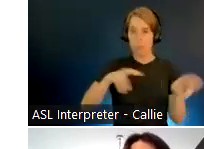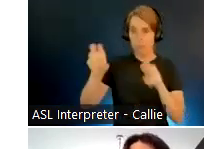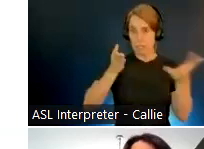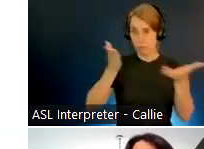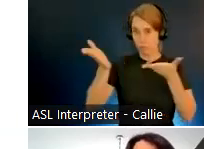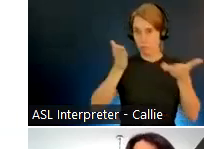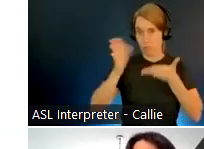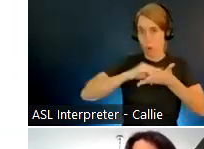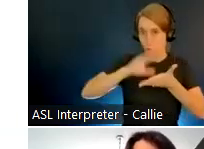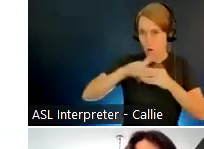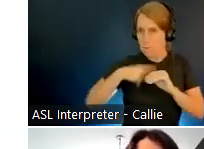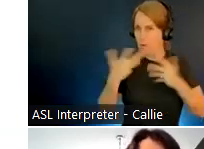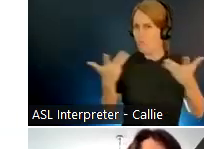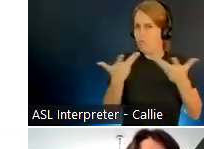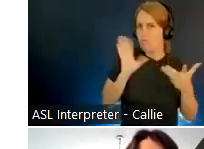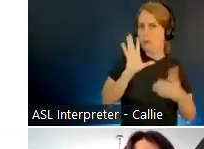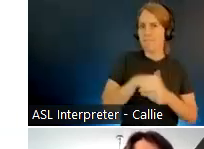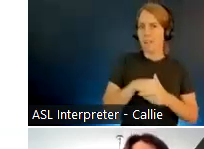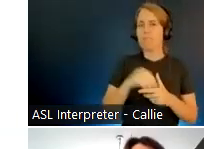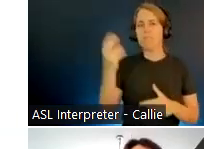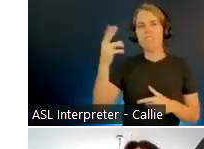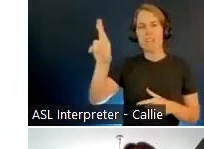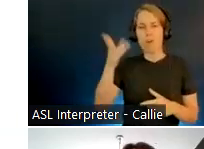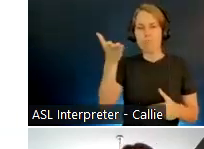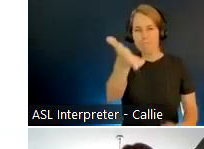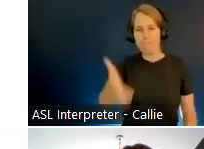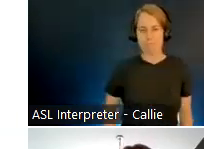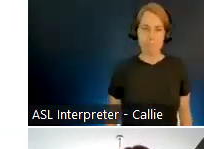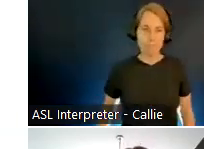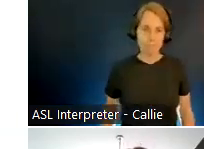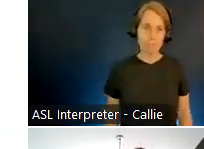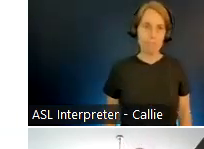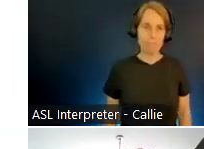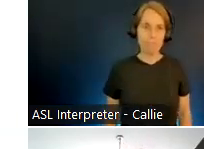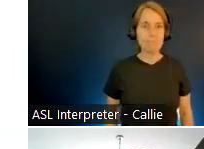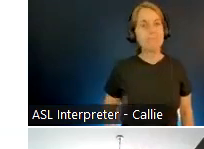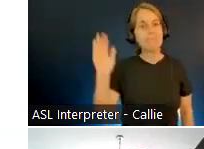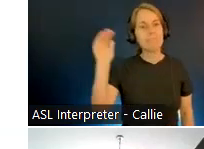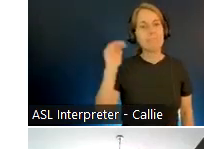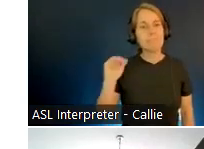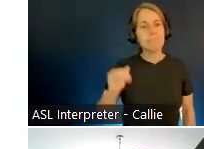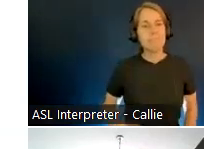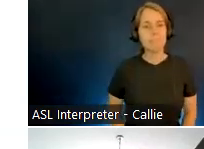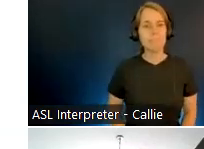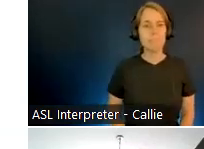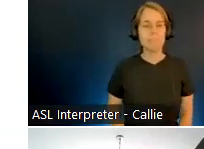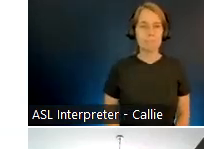learn more about the vocational rehabilitation program. Next slide, please.